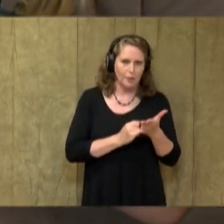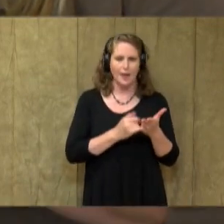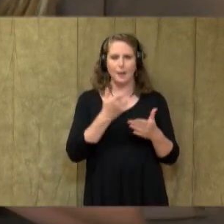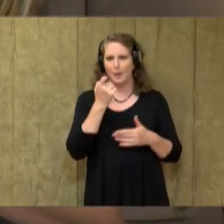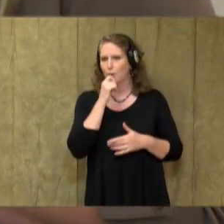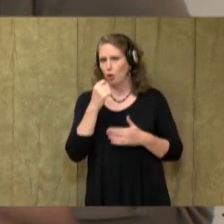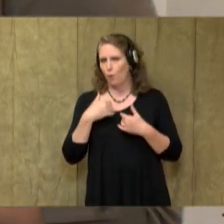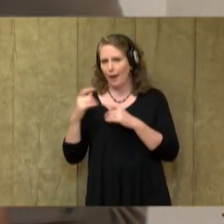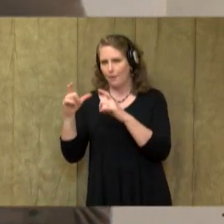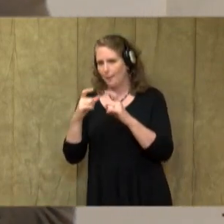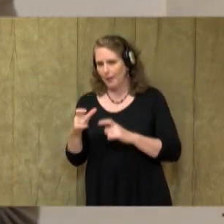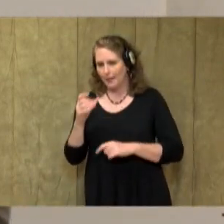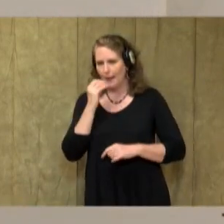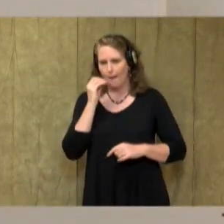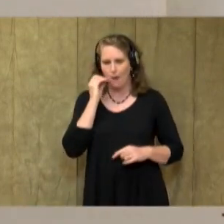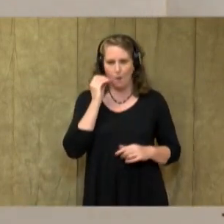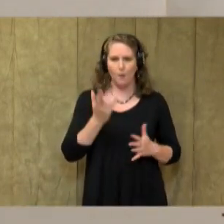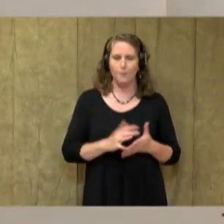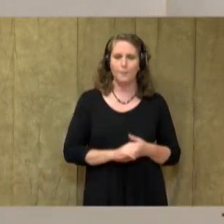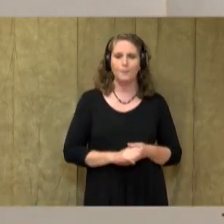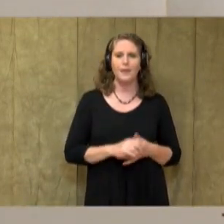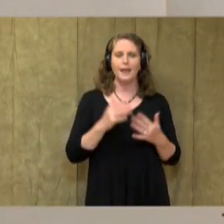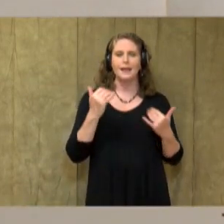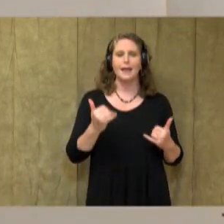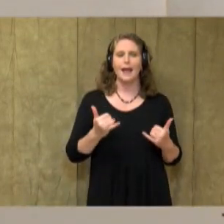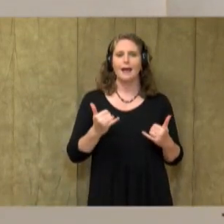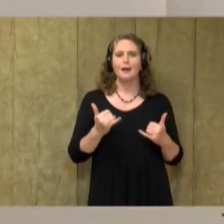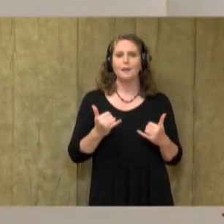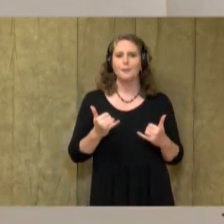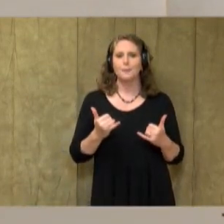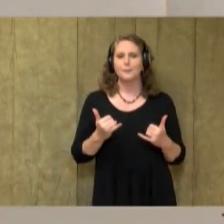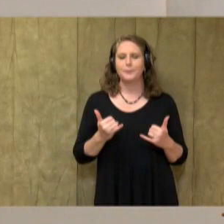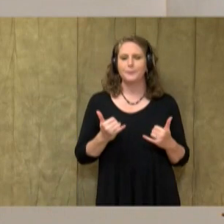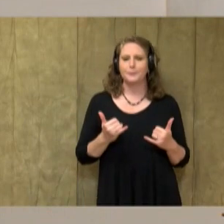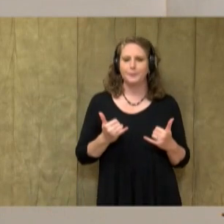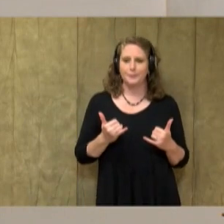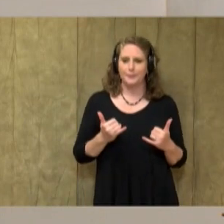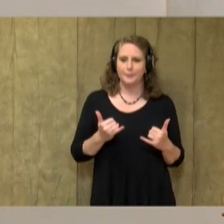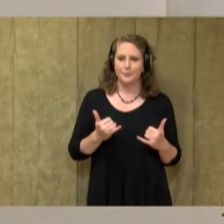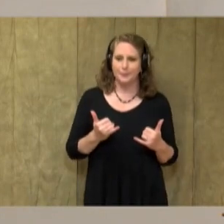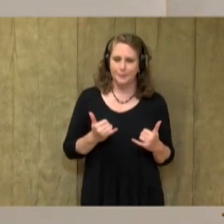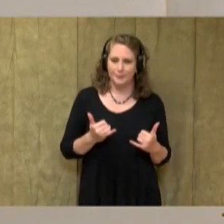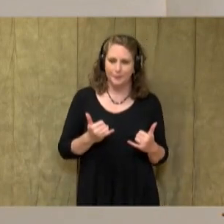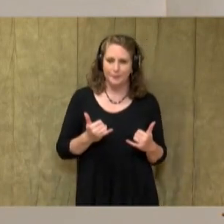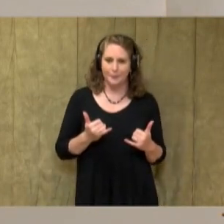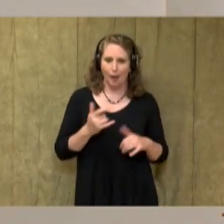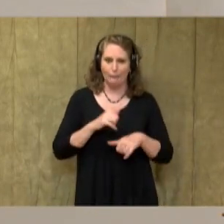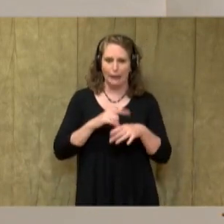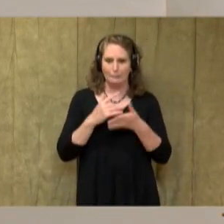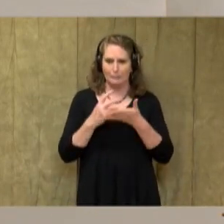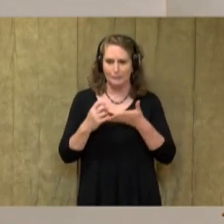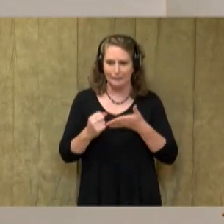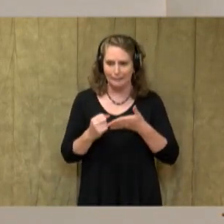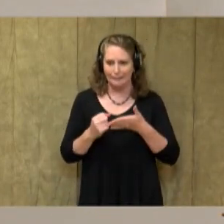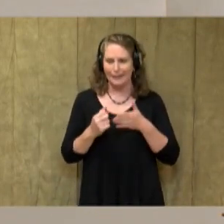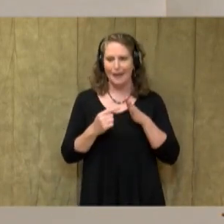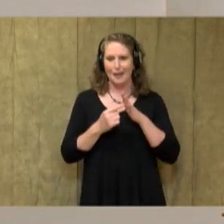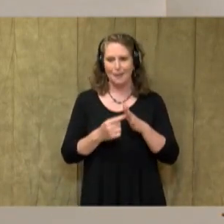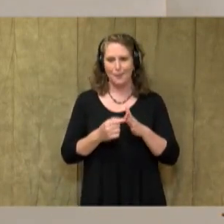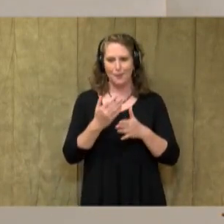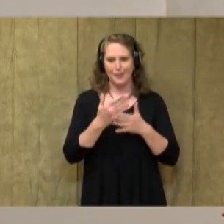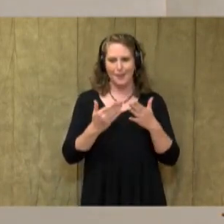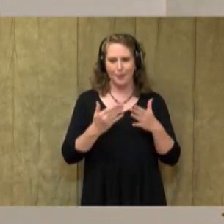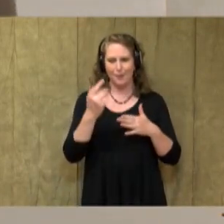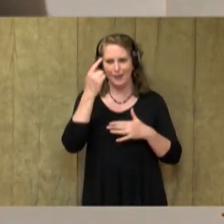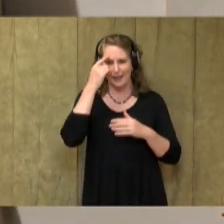don't have those base 10 blocks at home. So let's look really quickly. We're kind of running out of time, so I'm going to show you a problem and we're going to